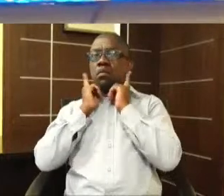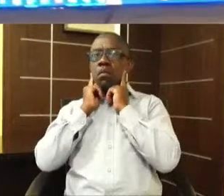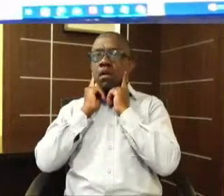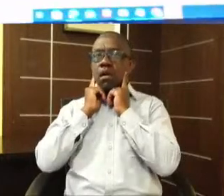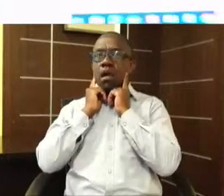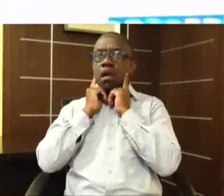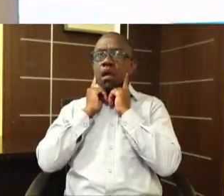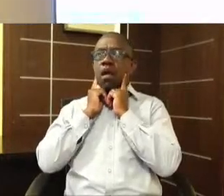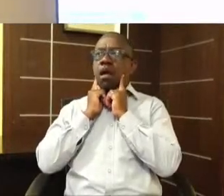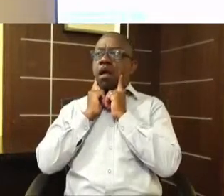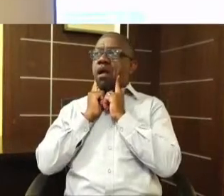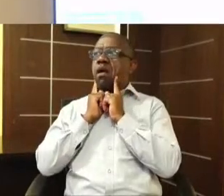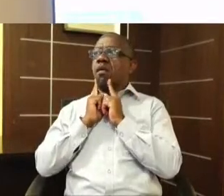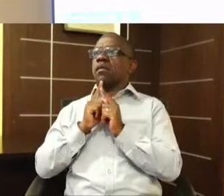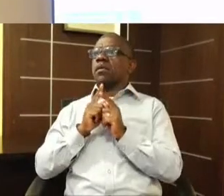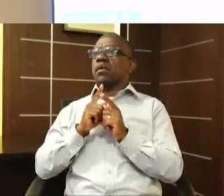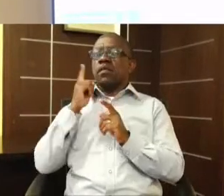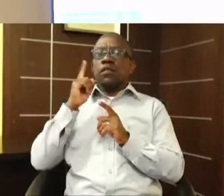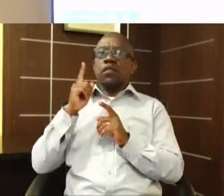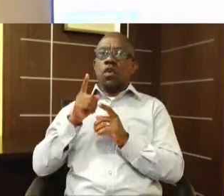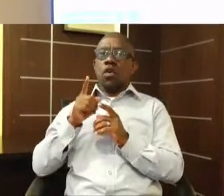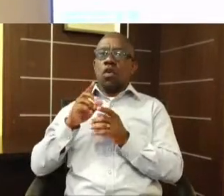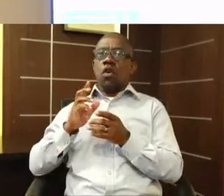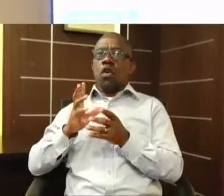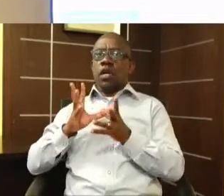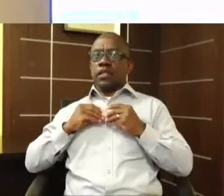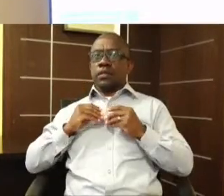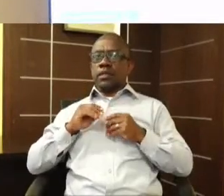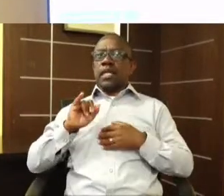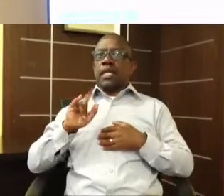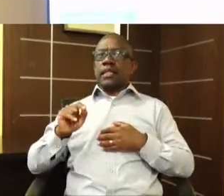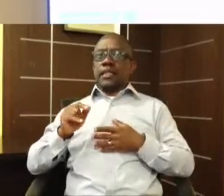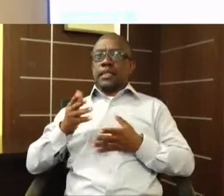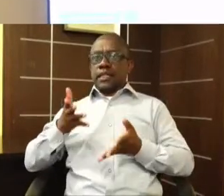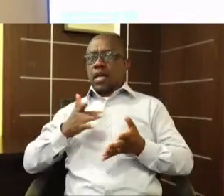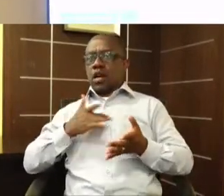as far as embracing IT is concerned.